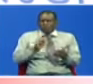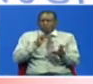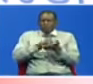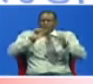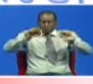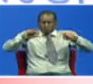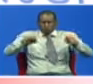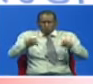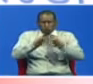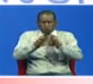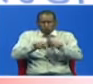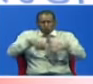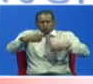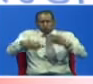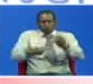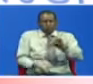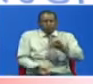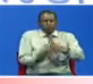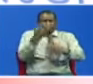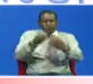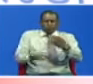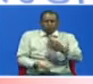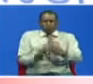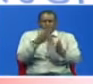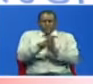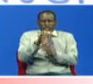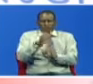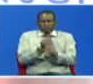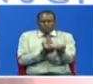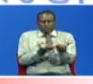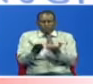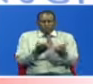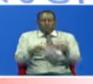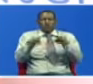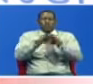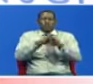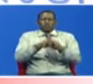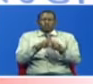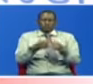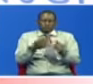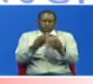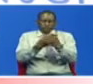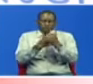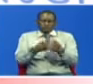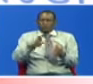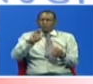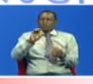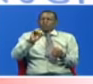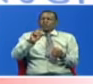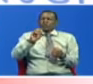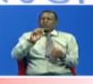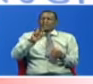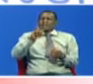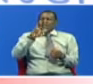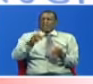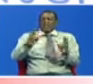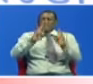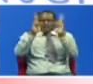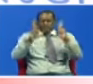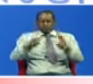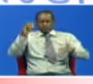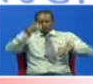able to continue producing and continue being in business. We are also have partnered with Rotary International to